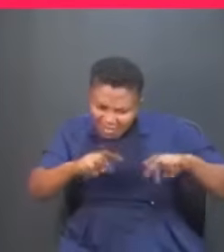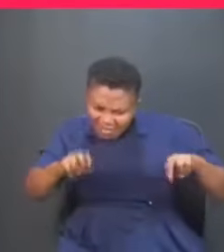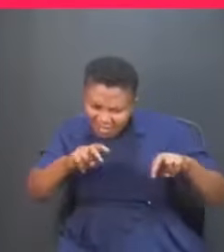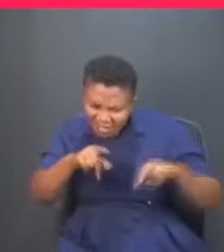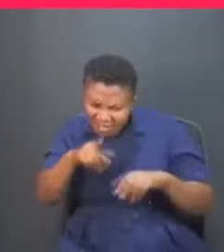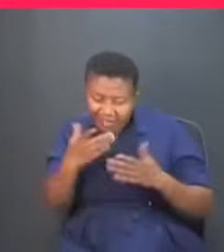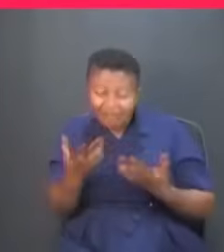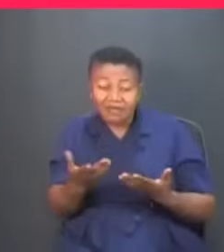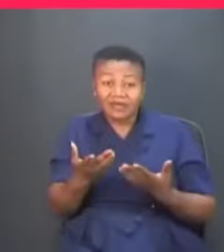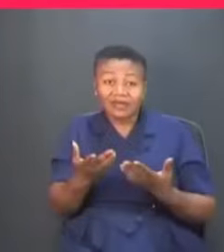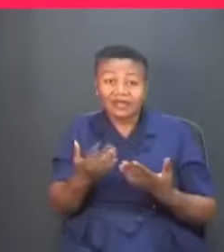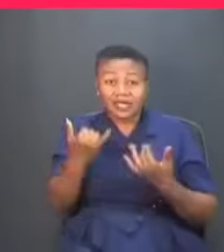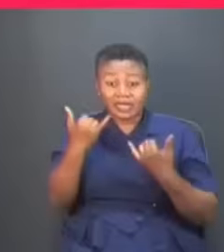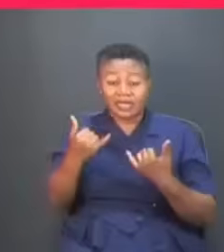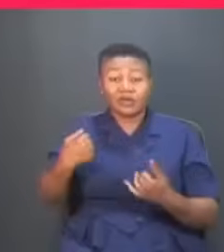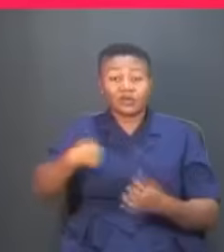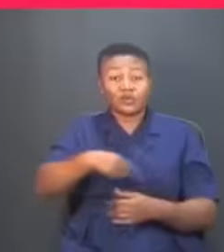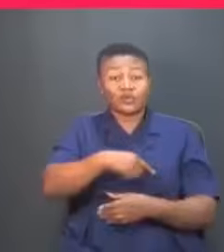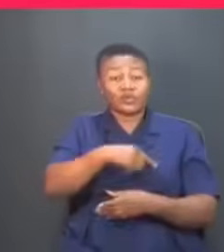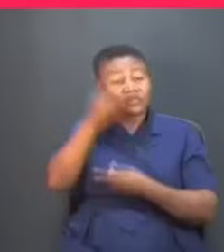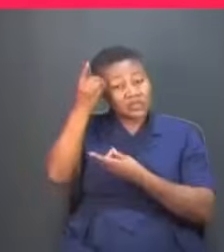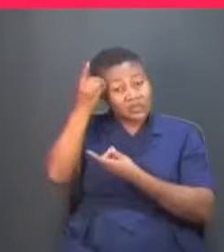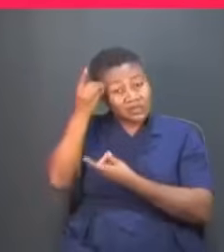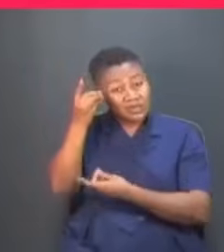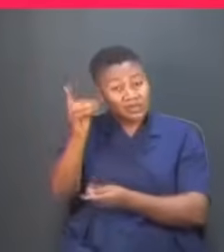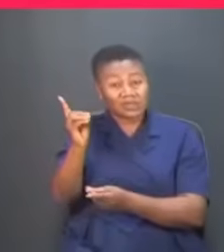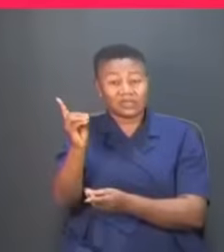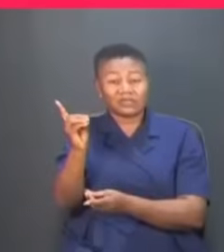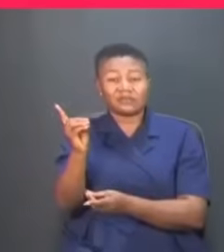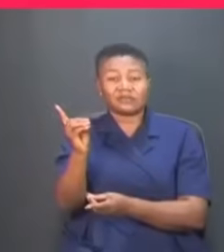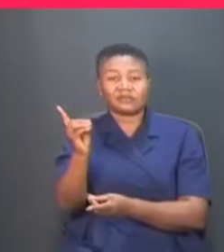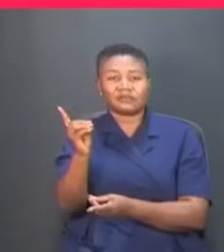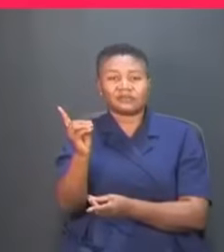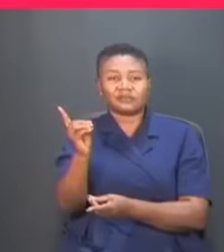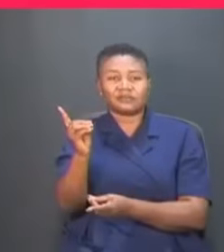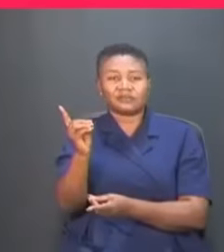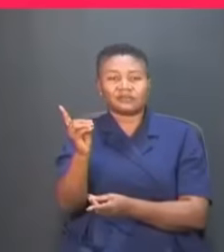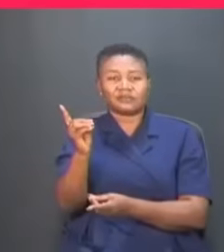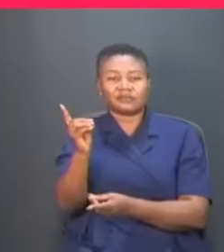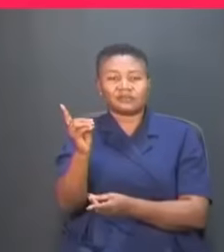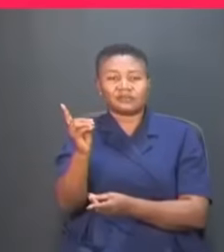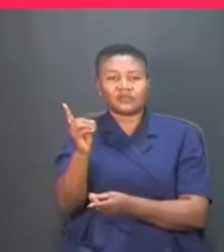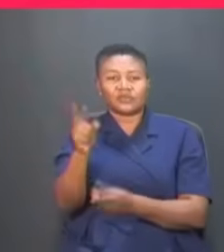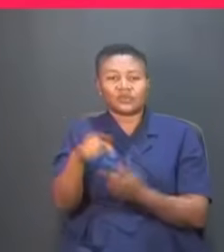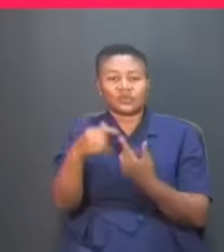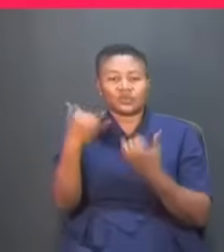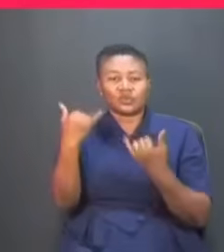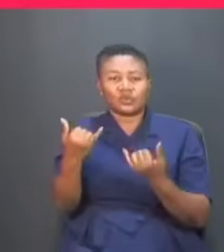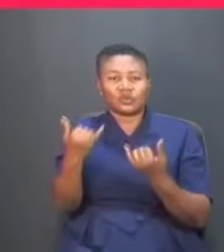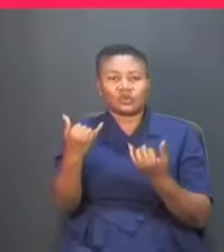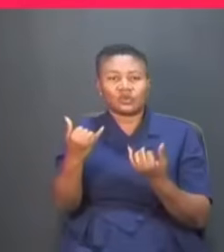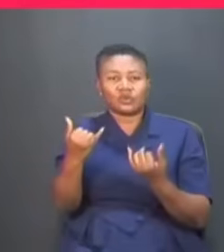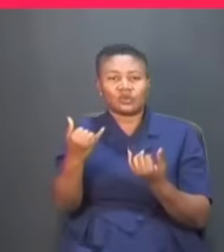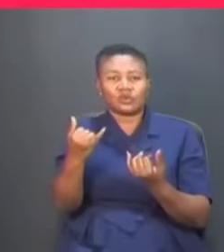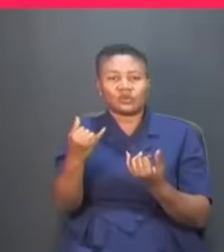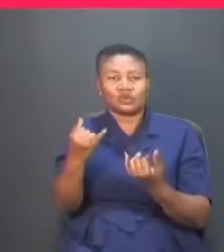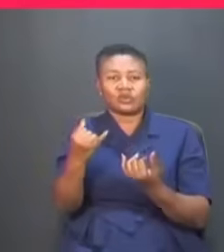Okay. We have decided to upload one of